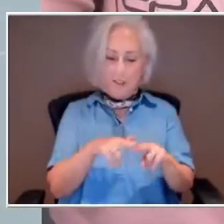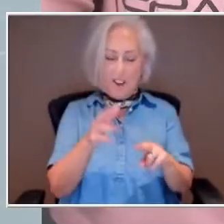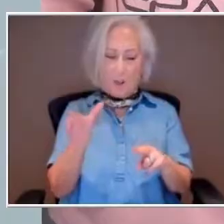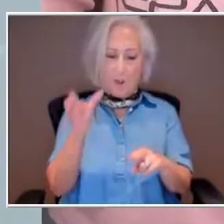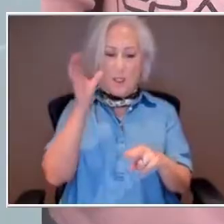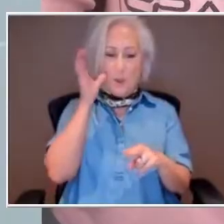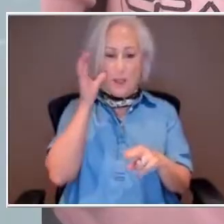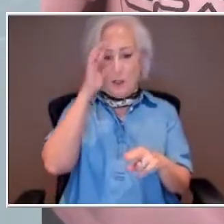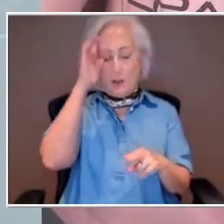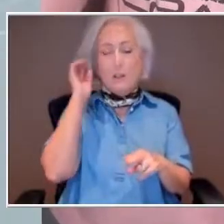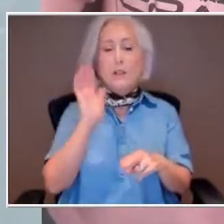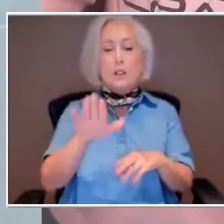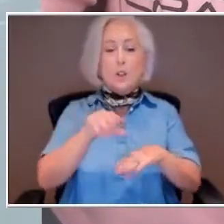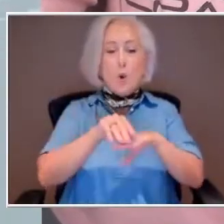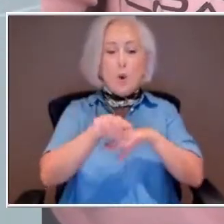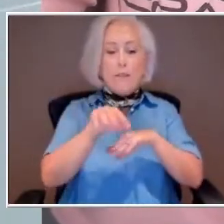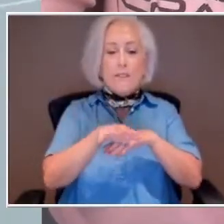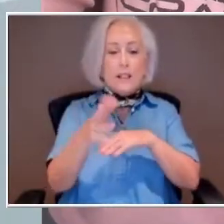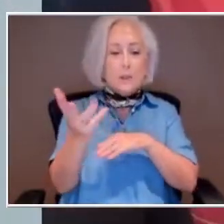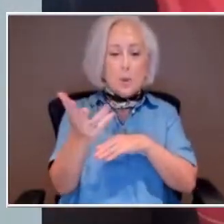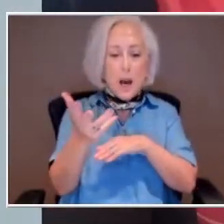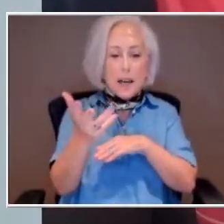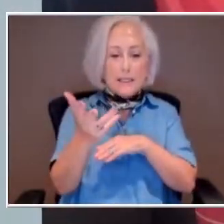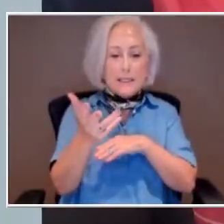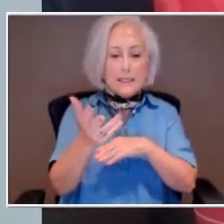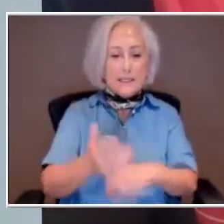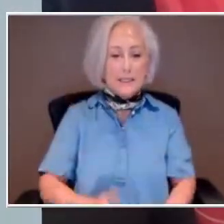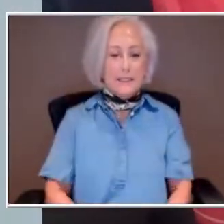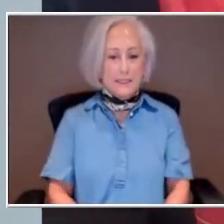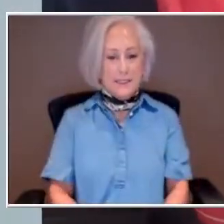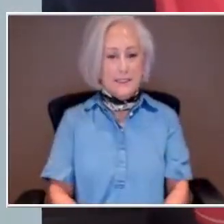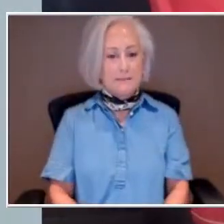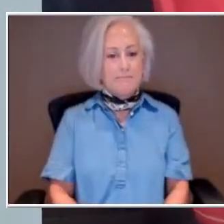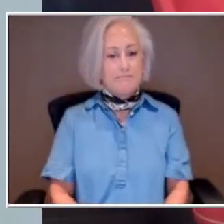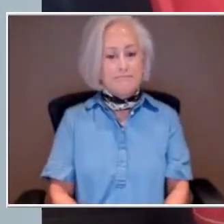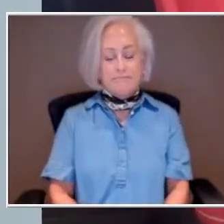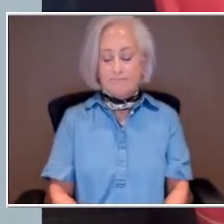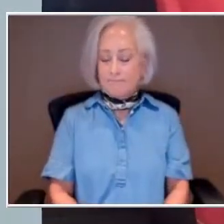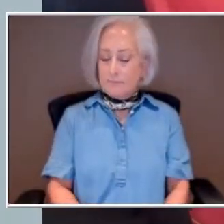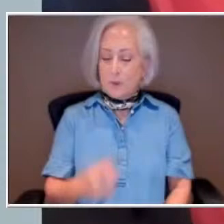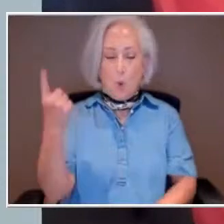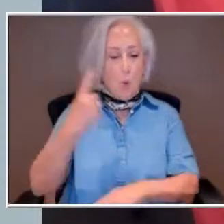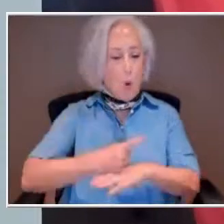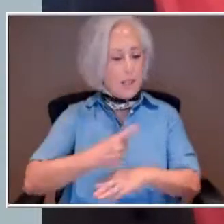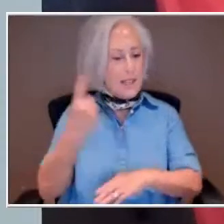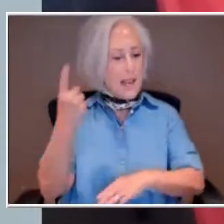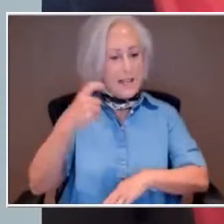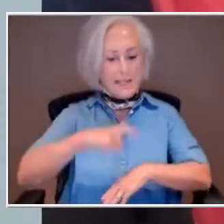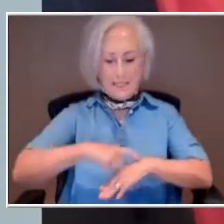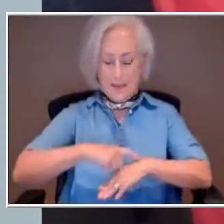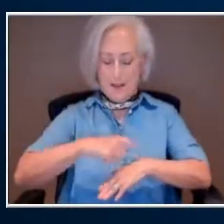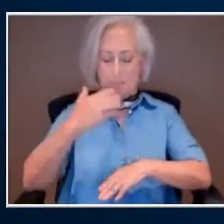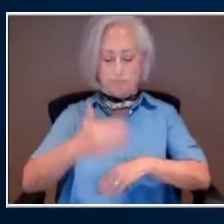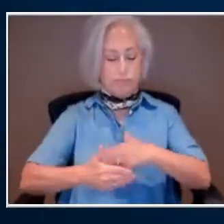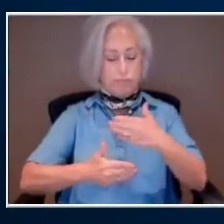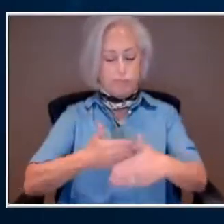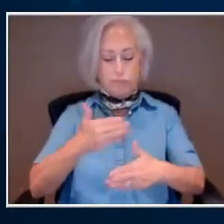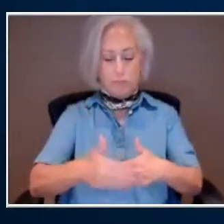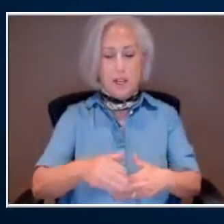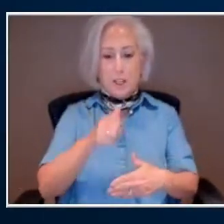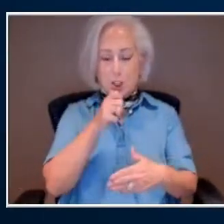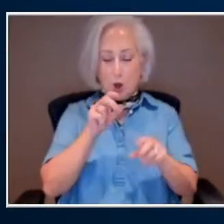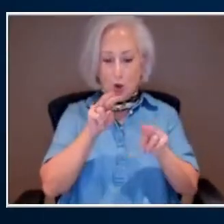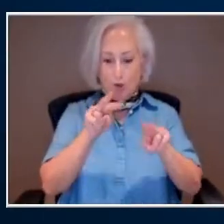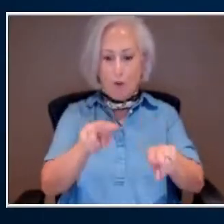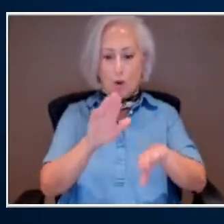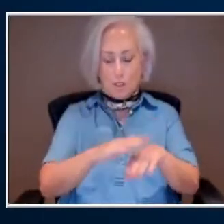advice do you have for people? Just take it day by day and try not to focus on the mirror too much. I still